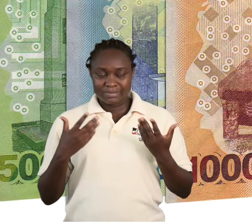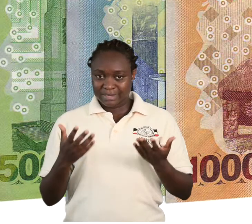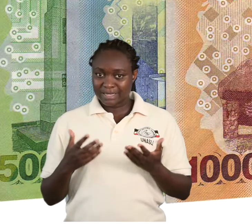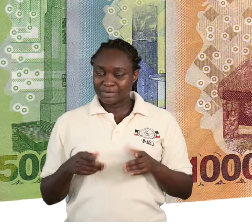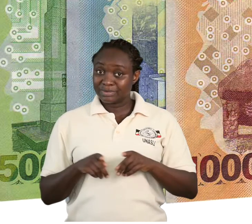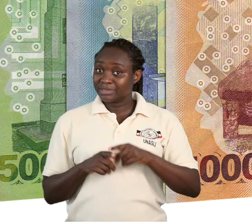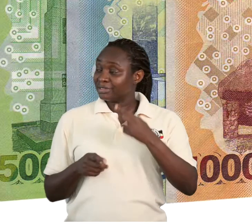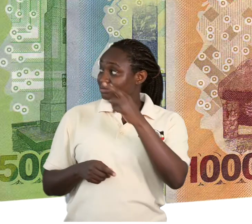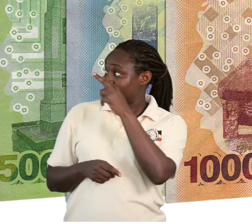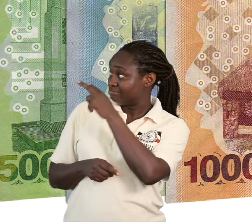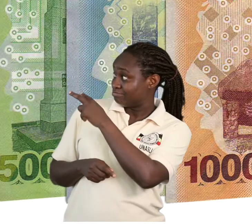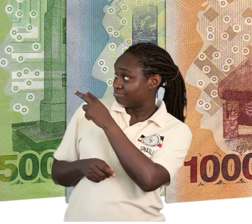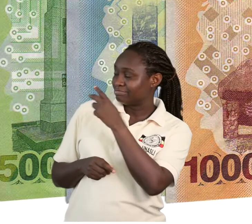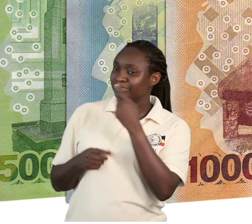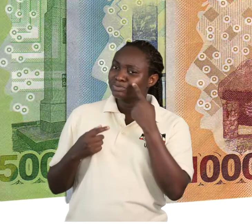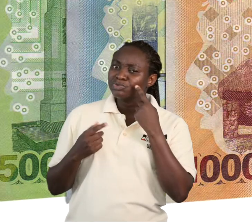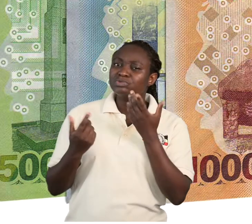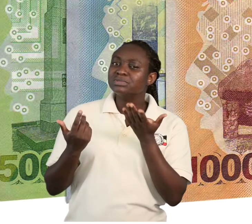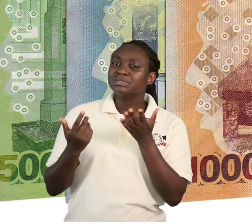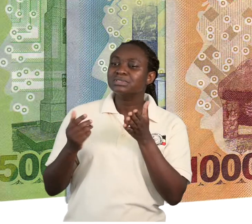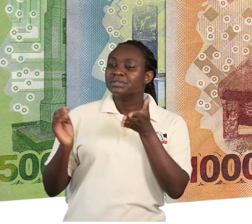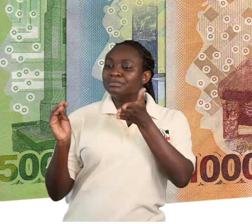we shall see how these are written.